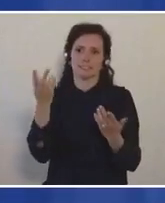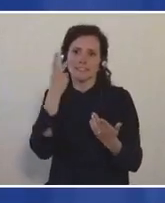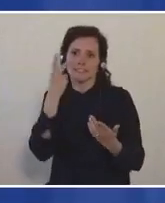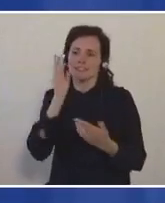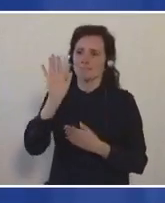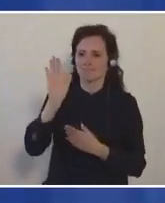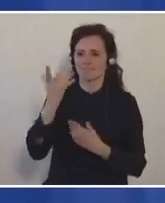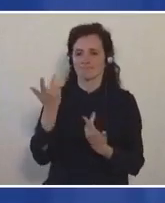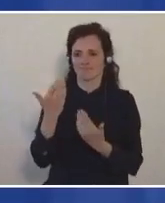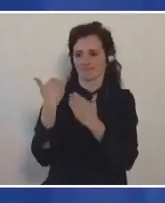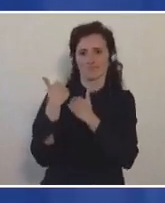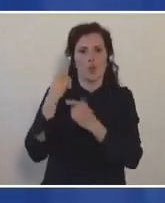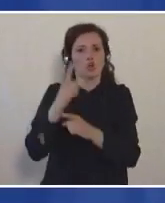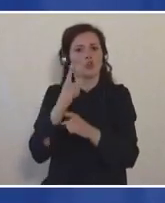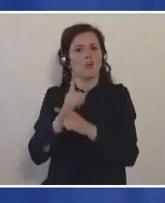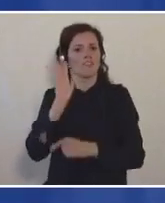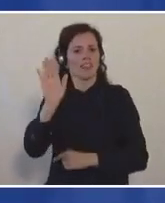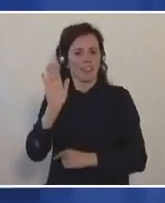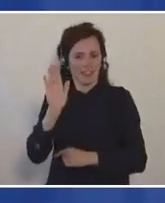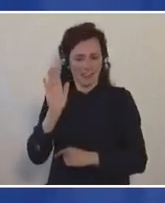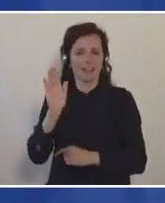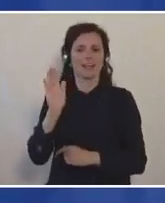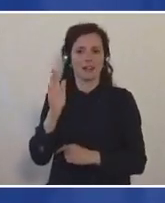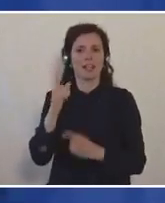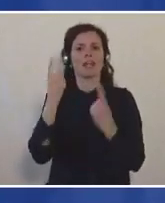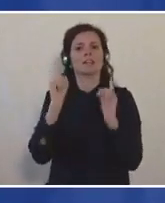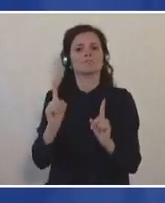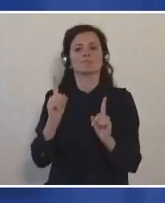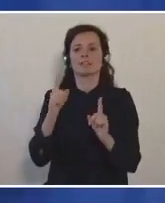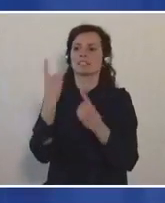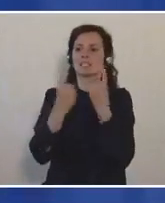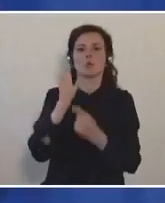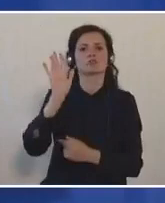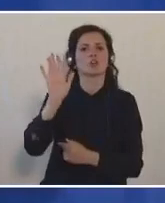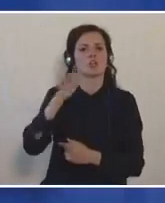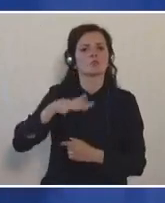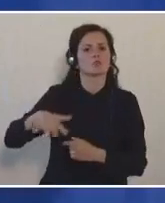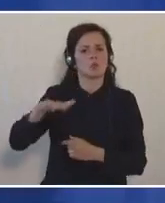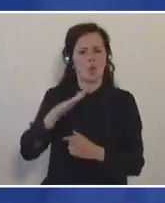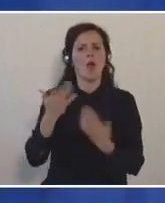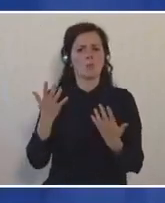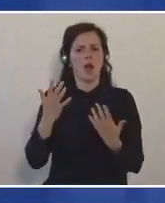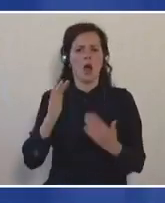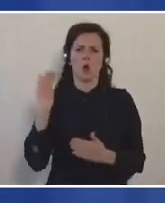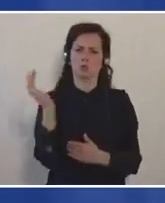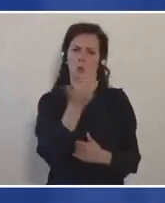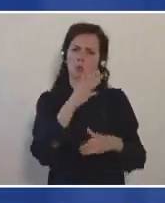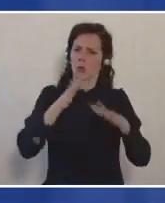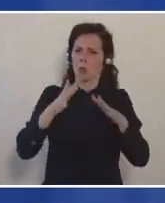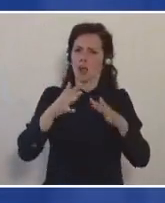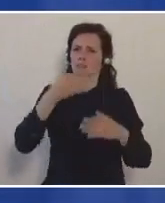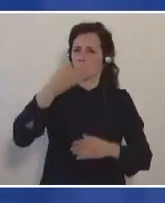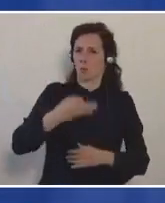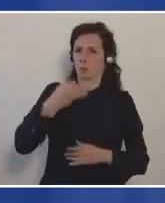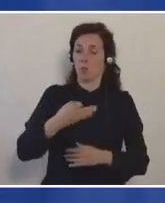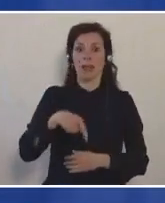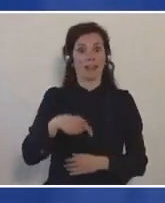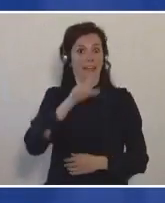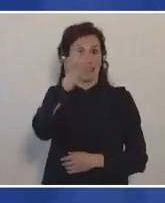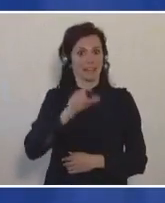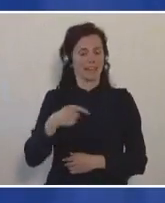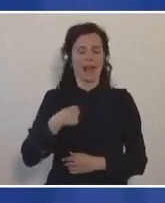Not all of them are in time, but most of them. Italy is excellent in time, so that is good.